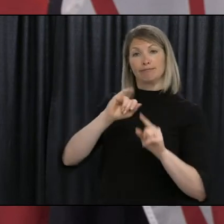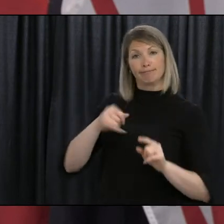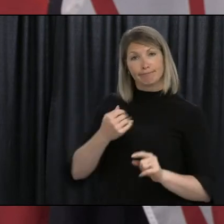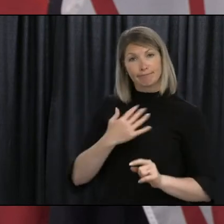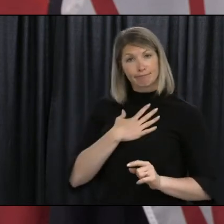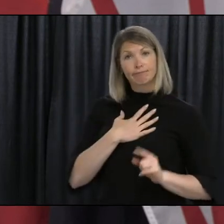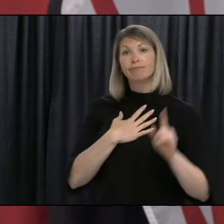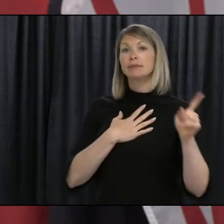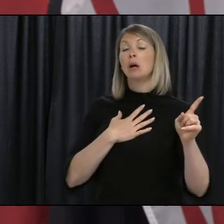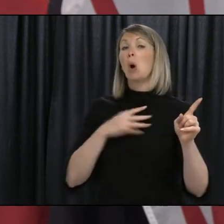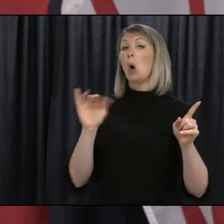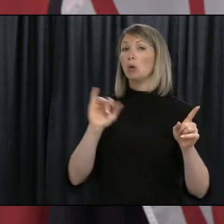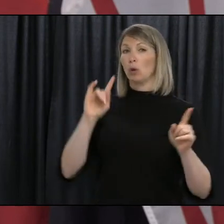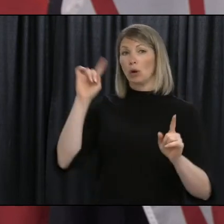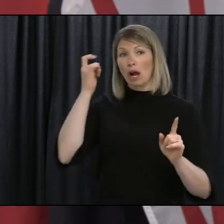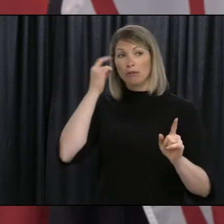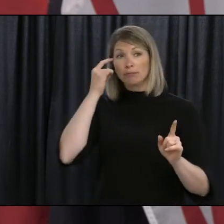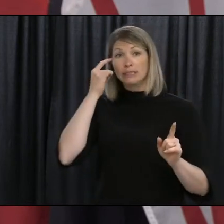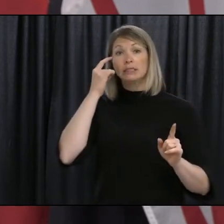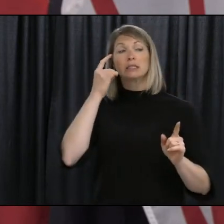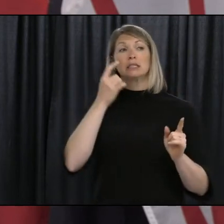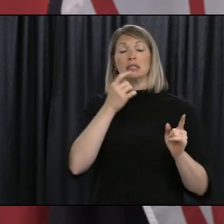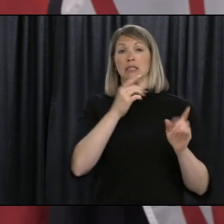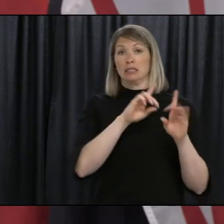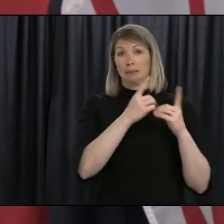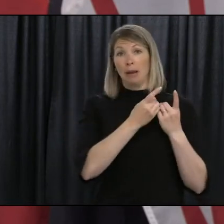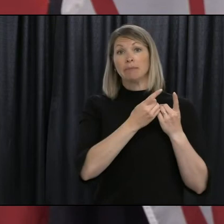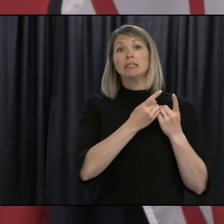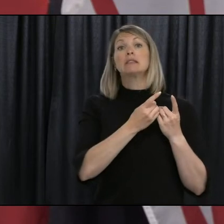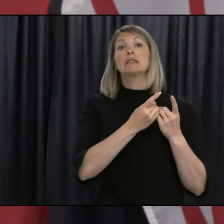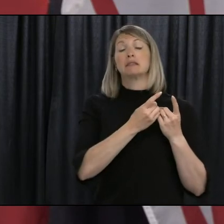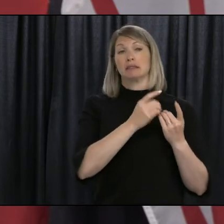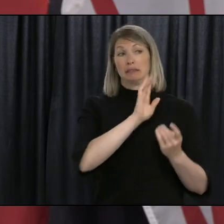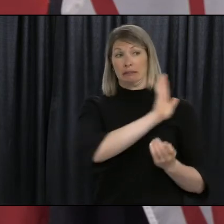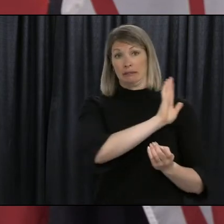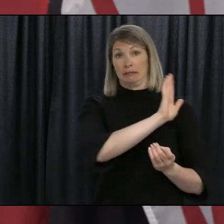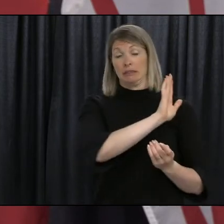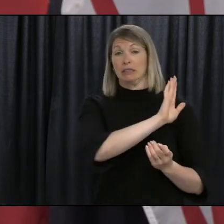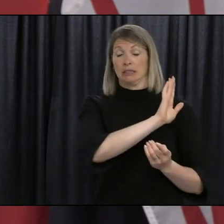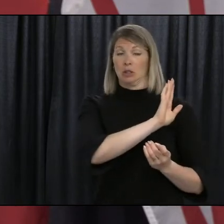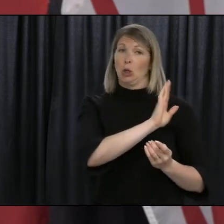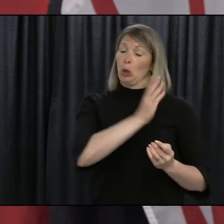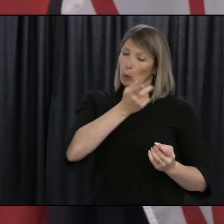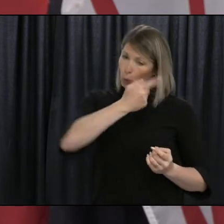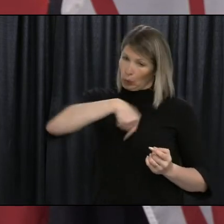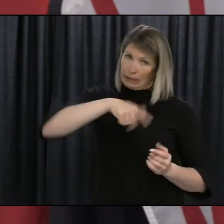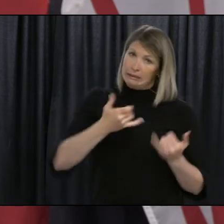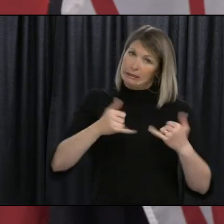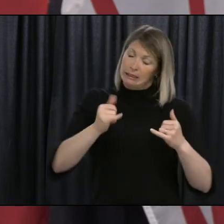with officials in Ottawa. It remains a top priority for both this province and for Ottawa.